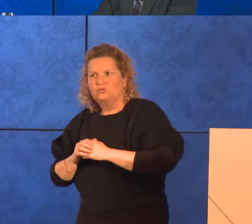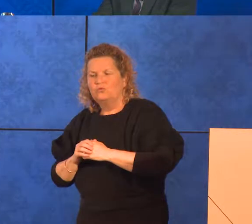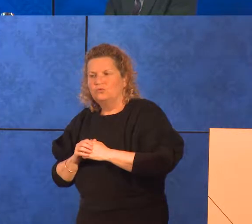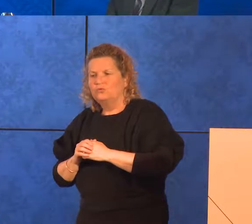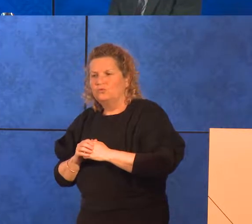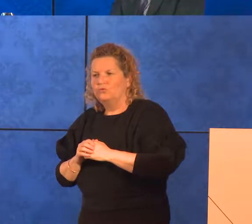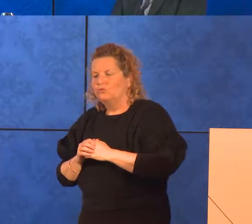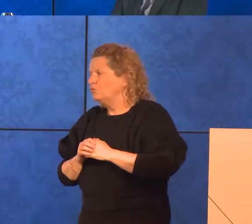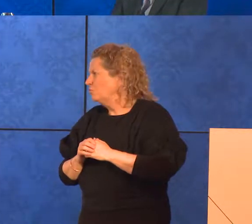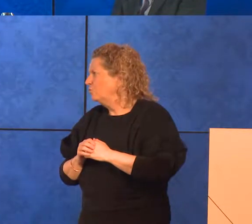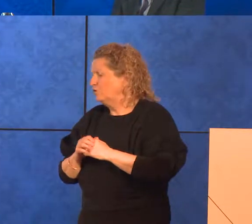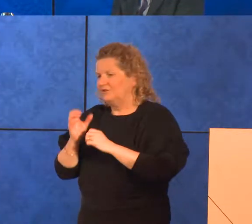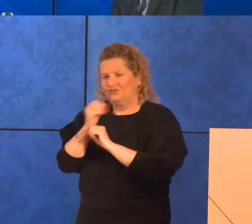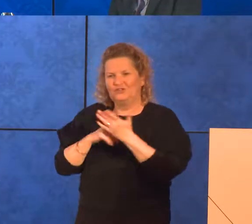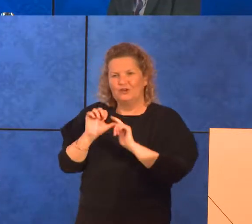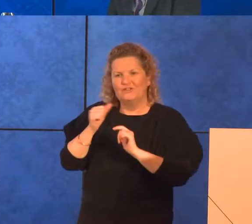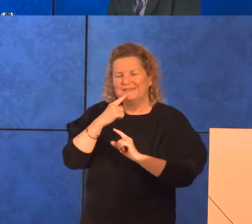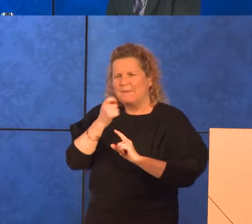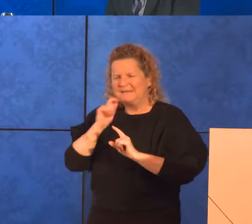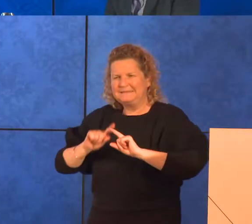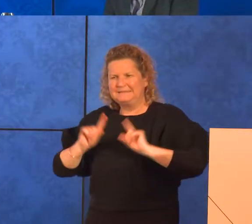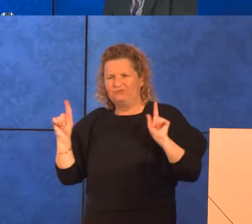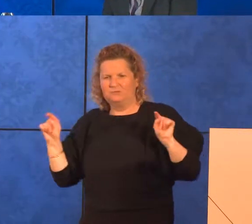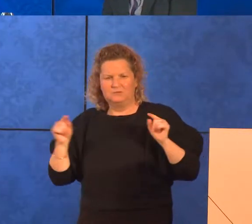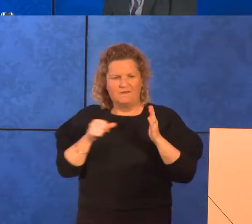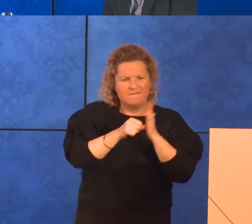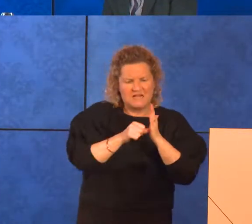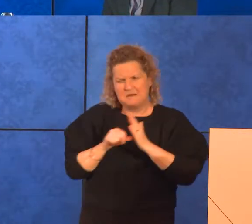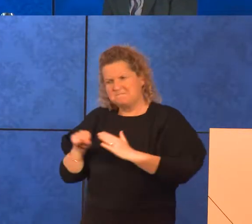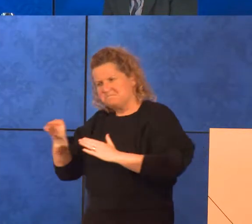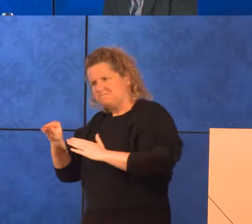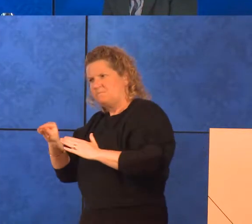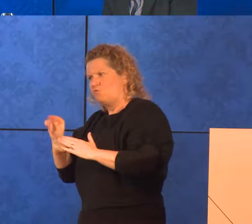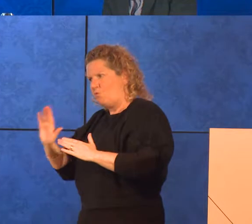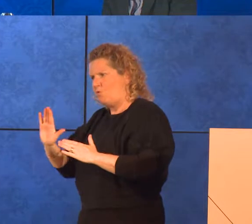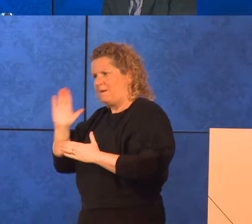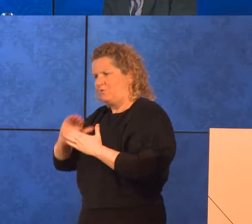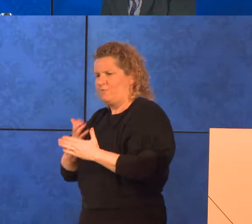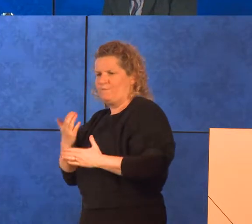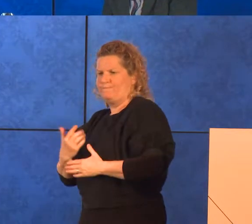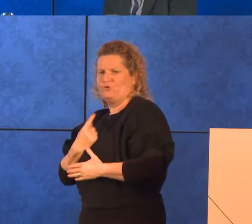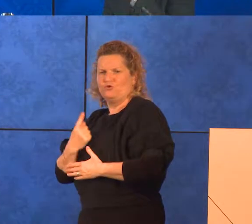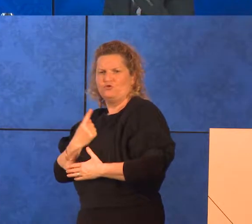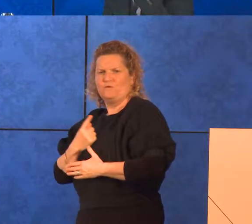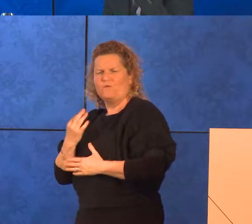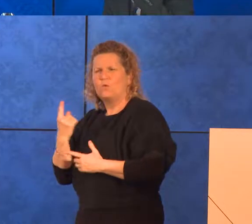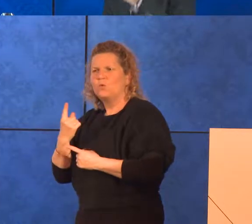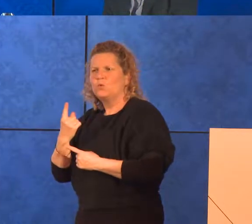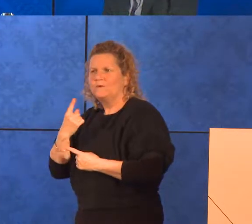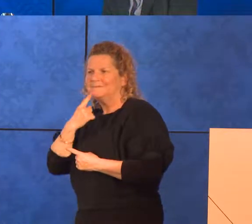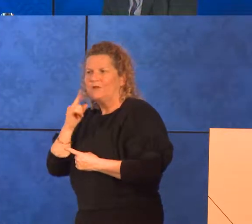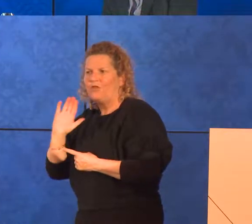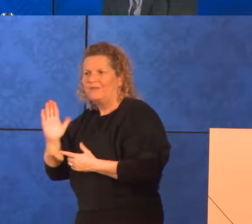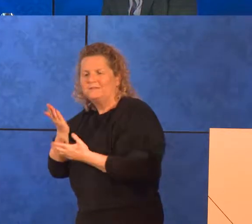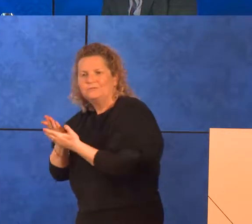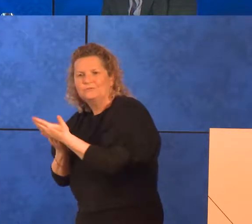Gerard just flagged, a little bit different in scope, but was much more personal for many of the people who gave evidence.